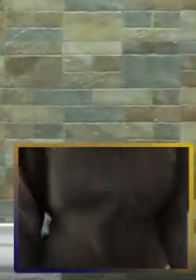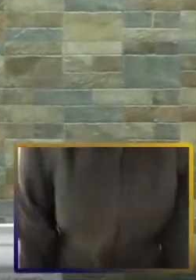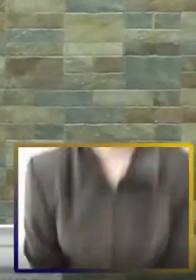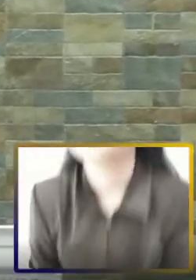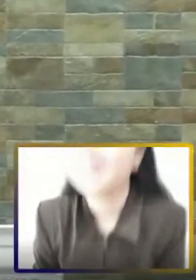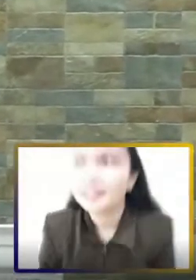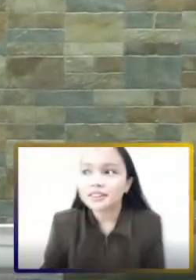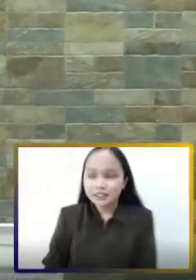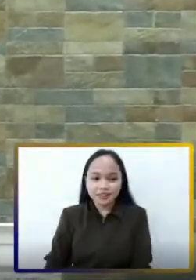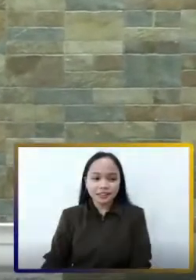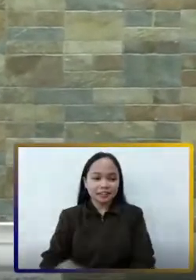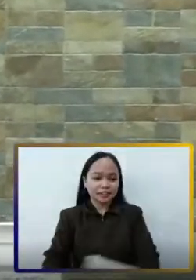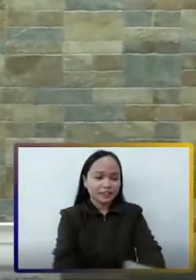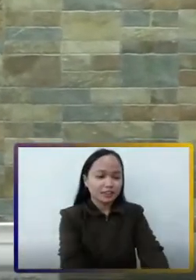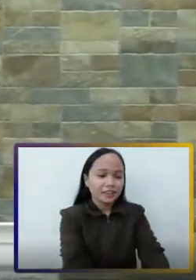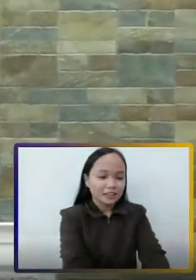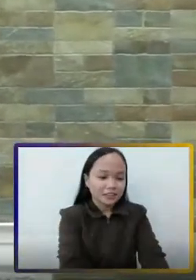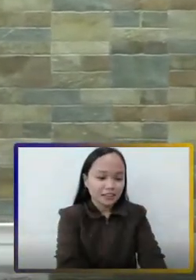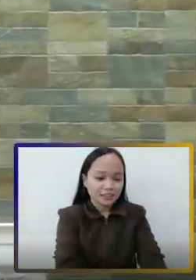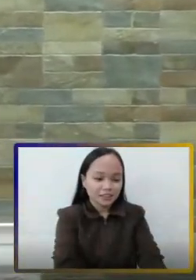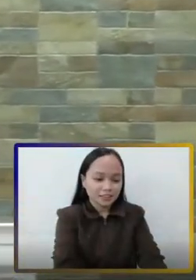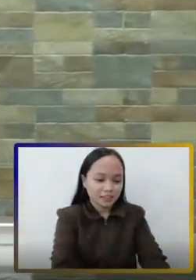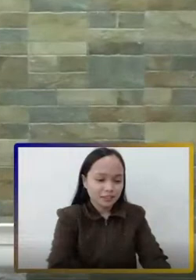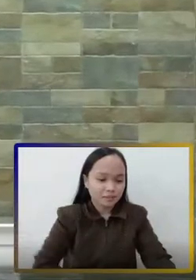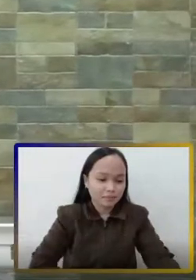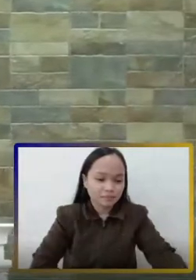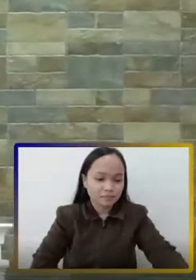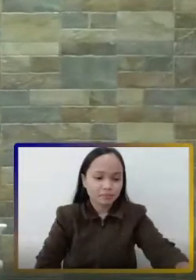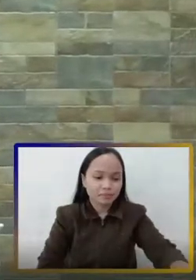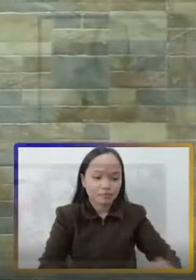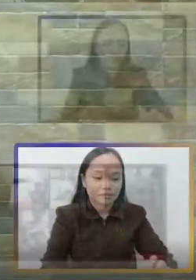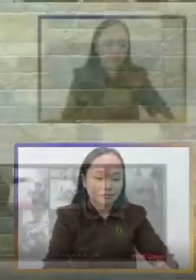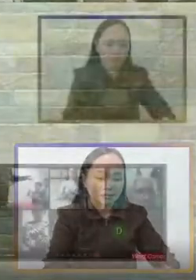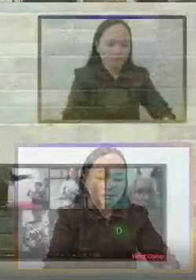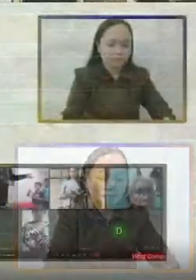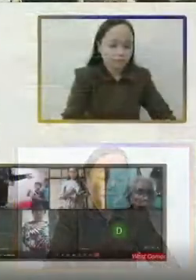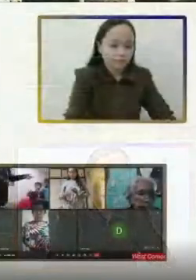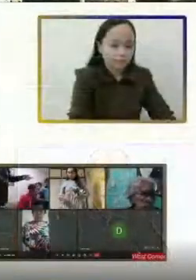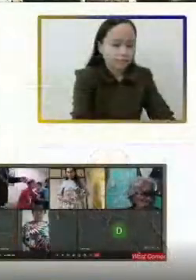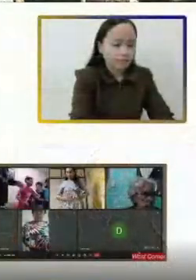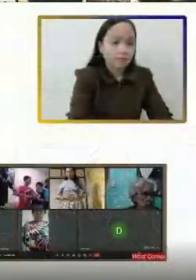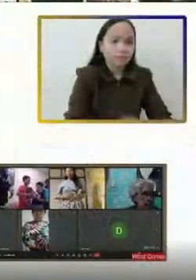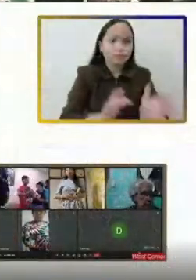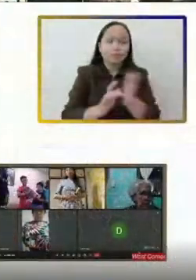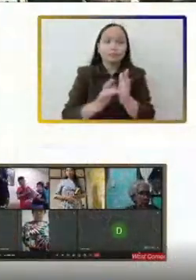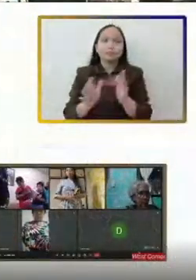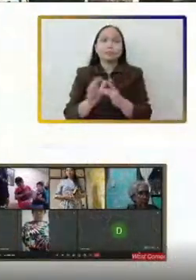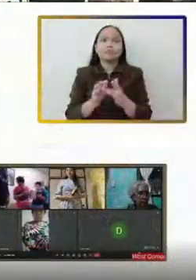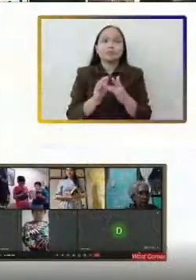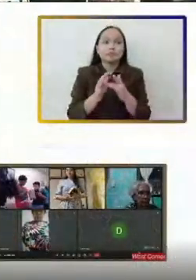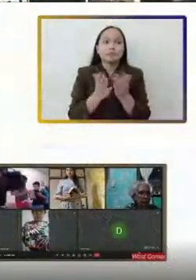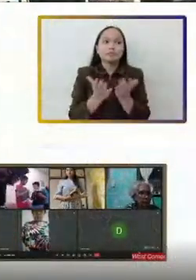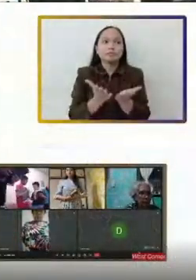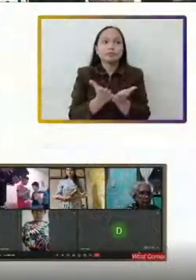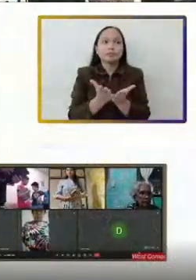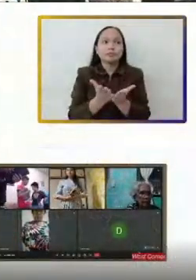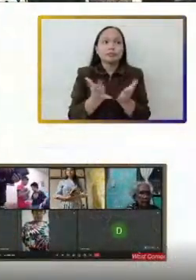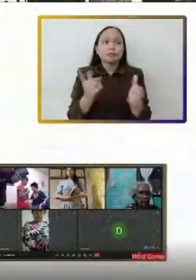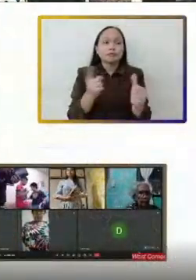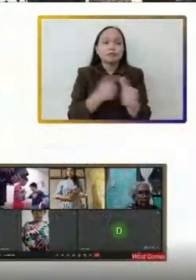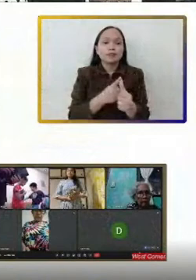And let us turn our Bibles. Let us start from the book of 1